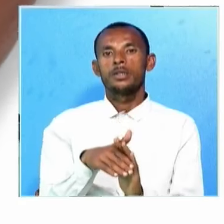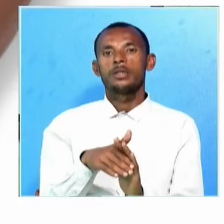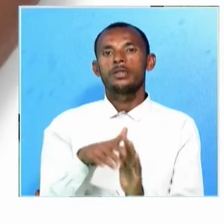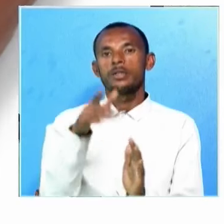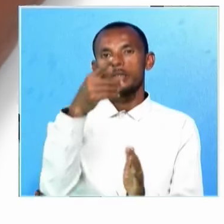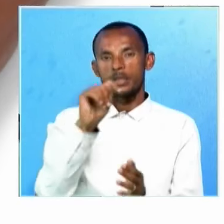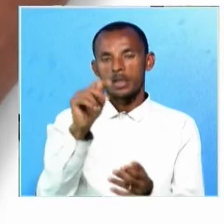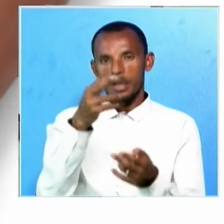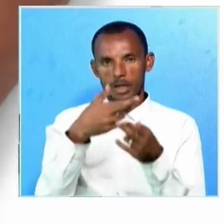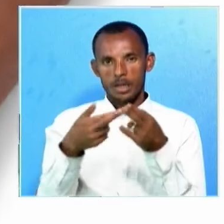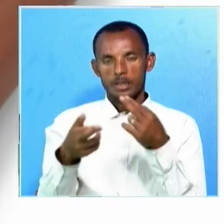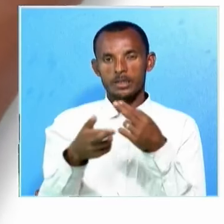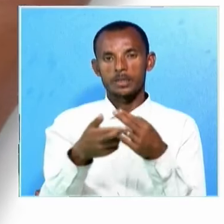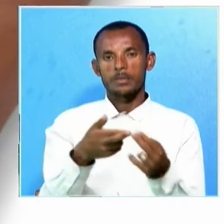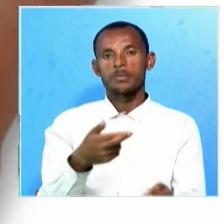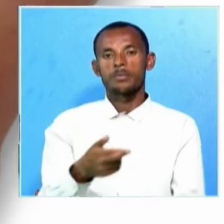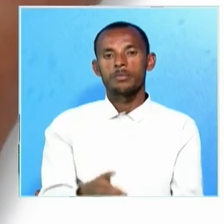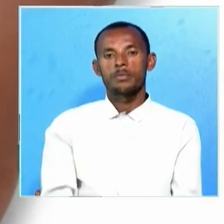the relationship